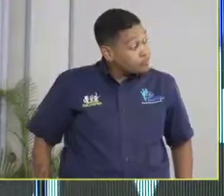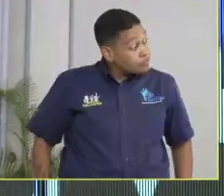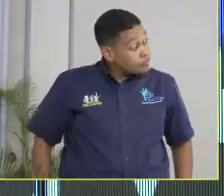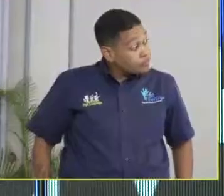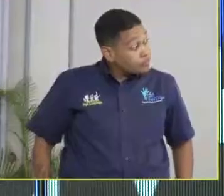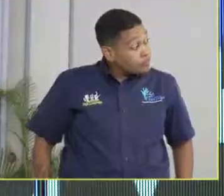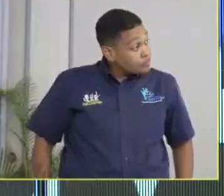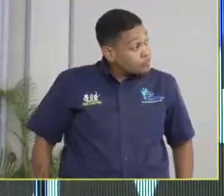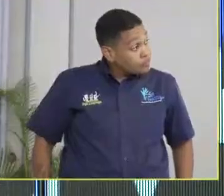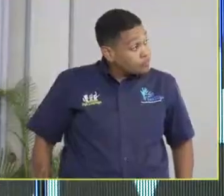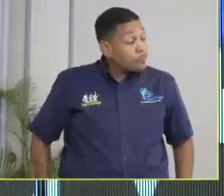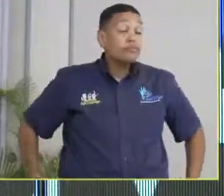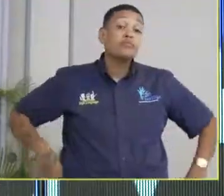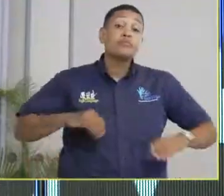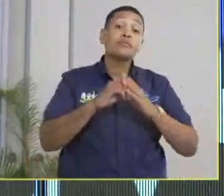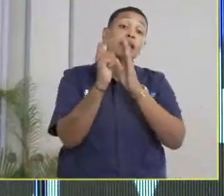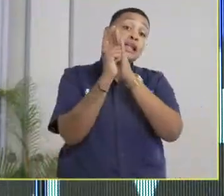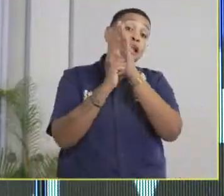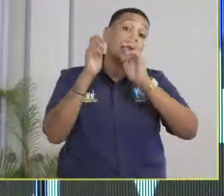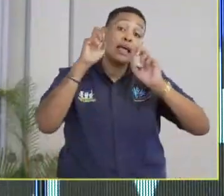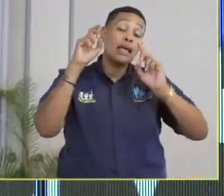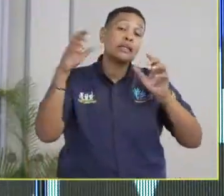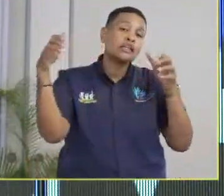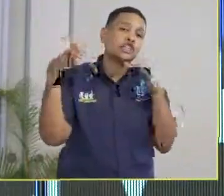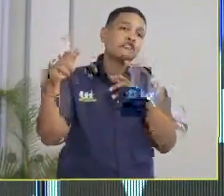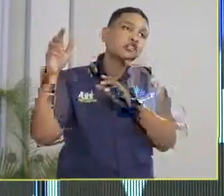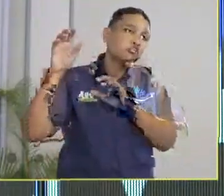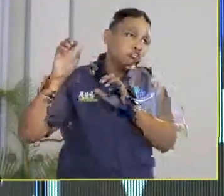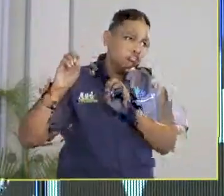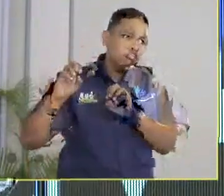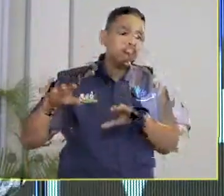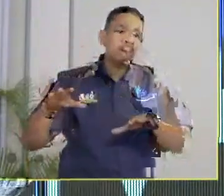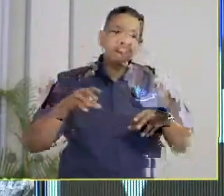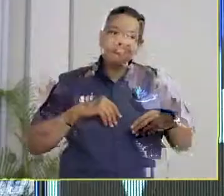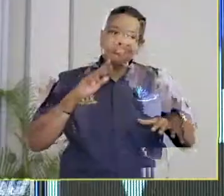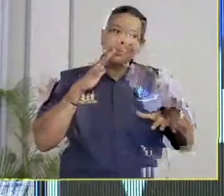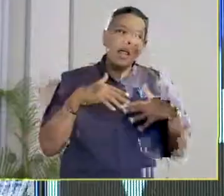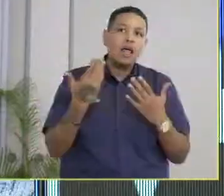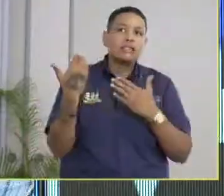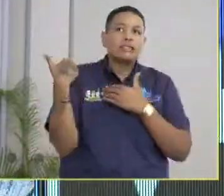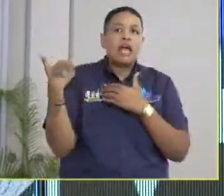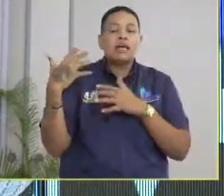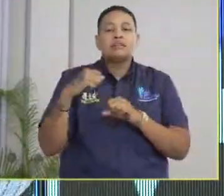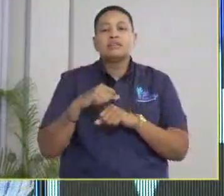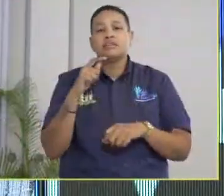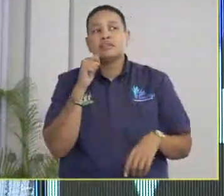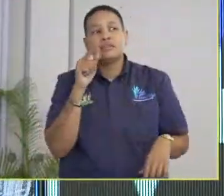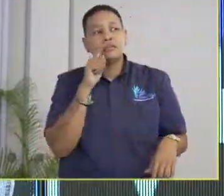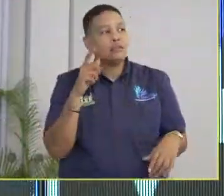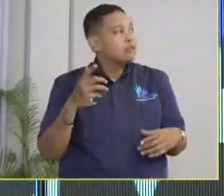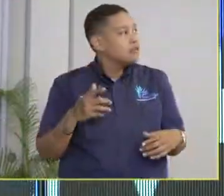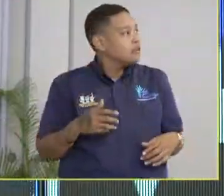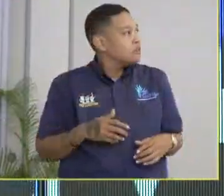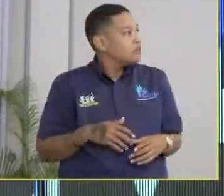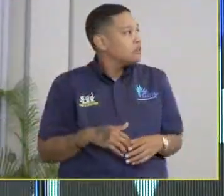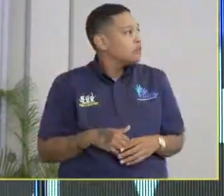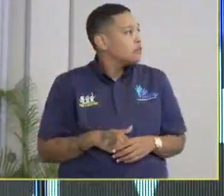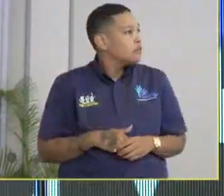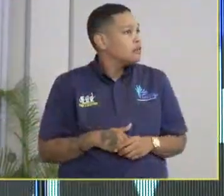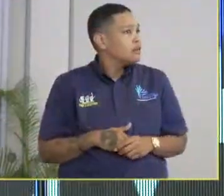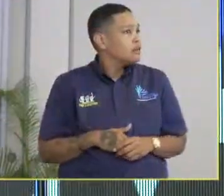in the legal education division, they took on an awesome task, and they're not quite finished yet either, which